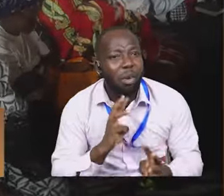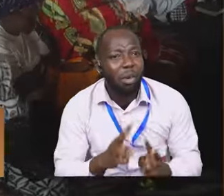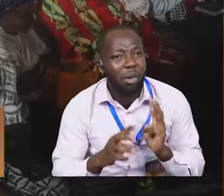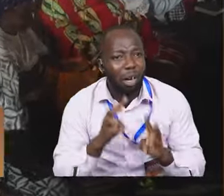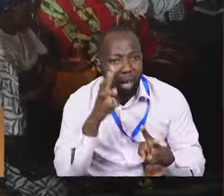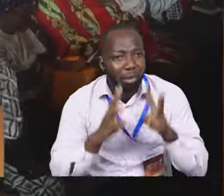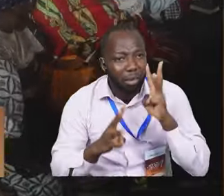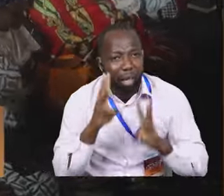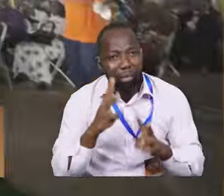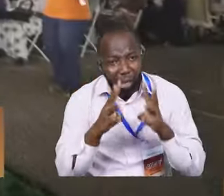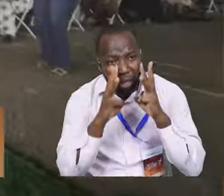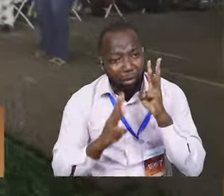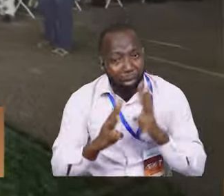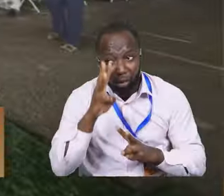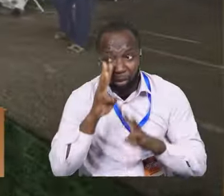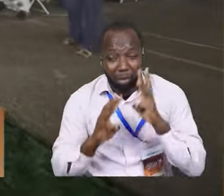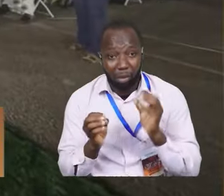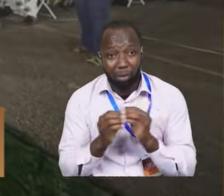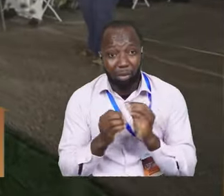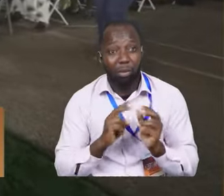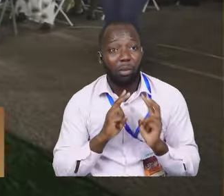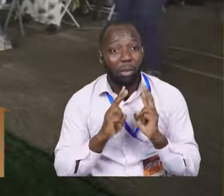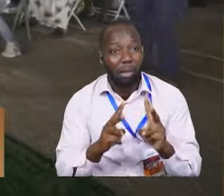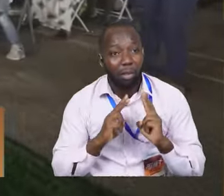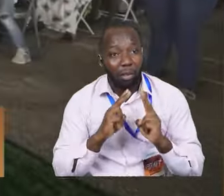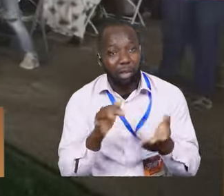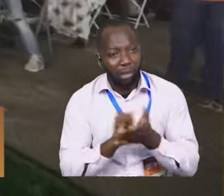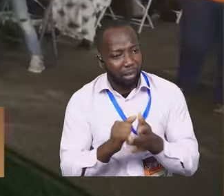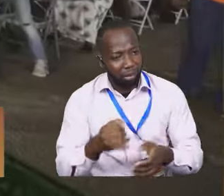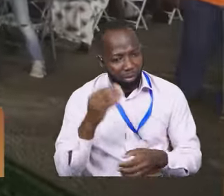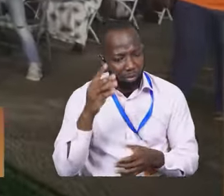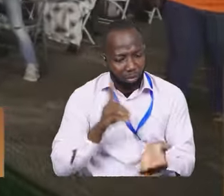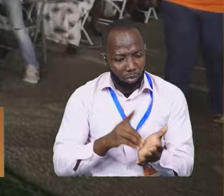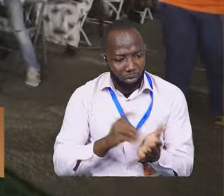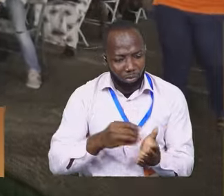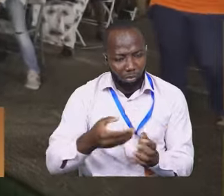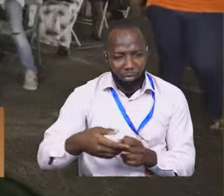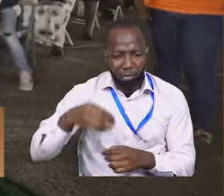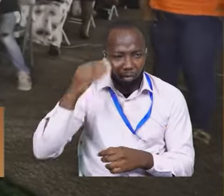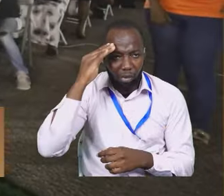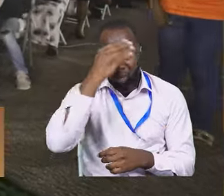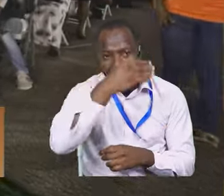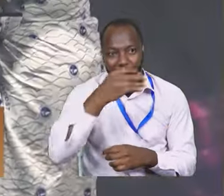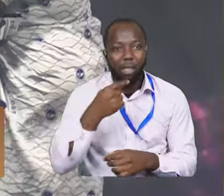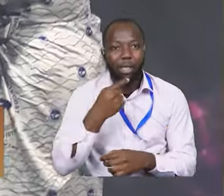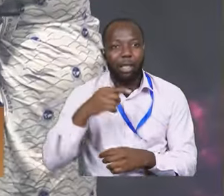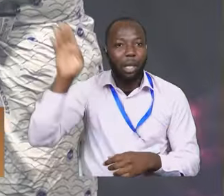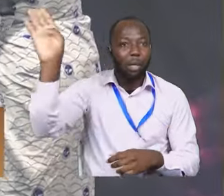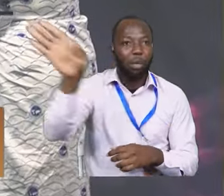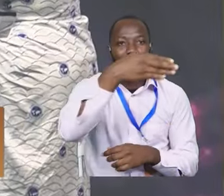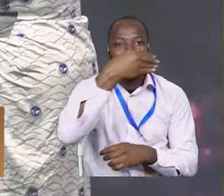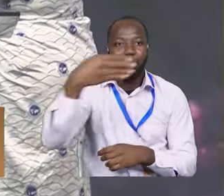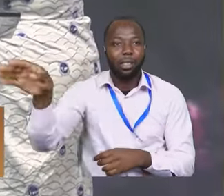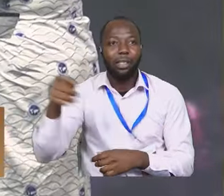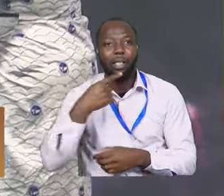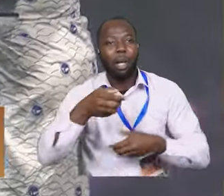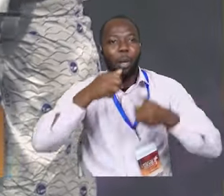one crying. He was the one shouting. And the doctor lifted the handkerchief. Blessed